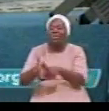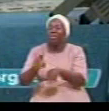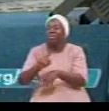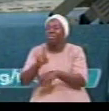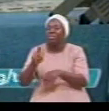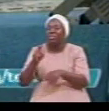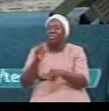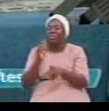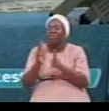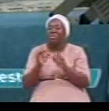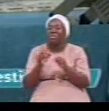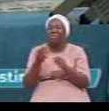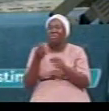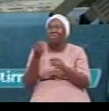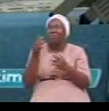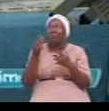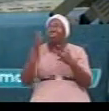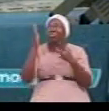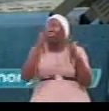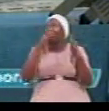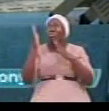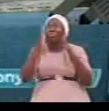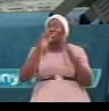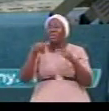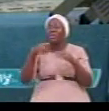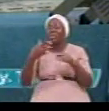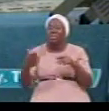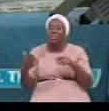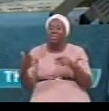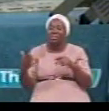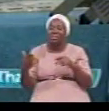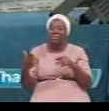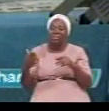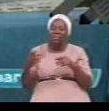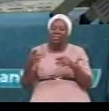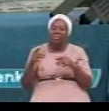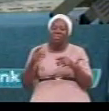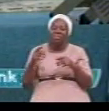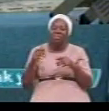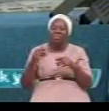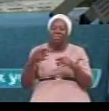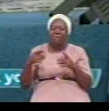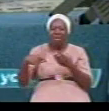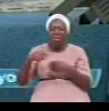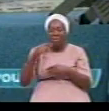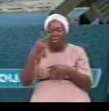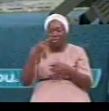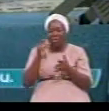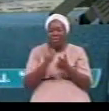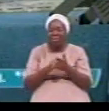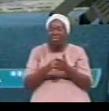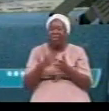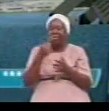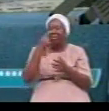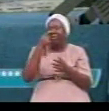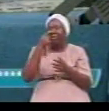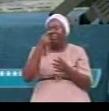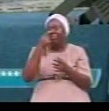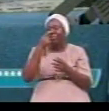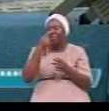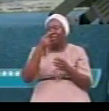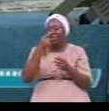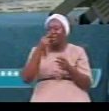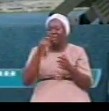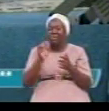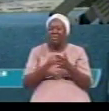there is basically smoke, any allergy, any trees around, you find that the polyps in your nose, which normally